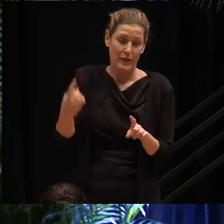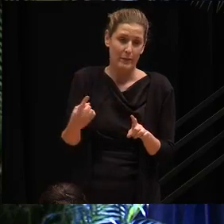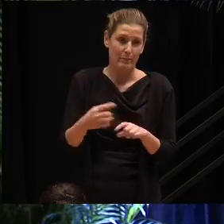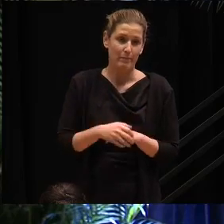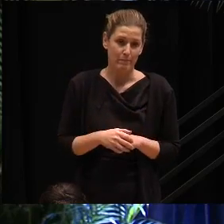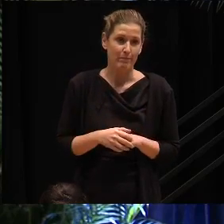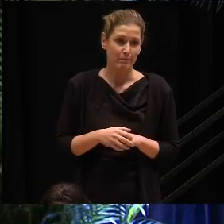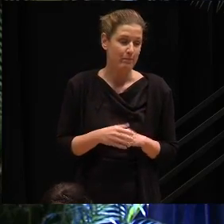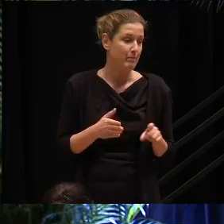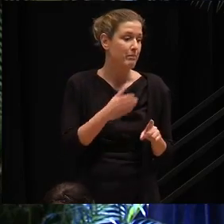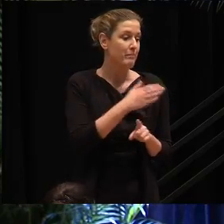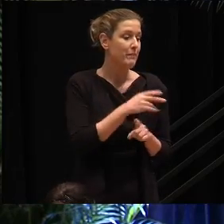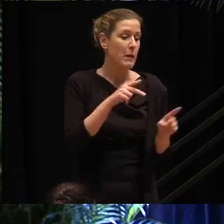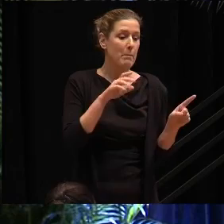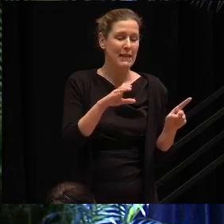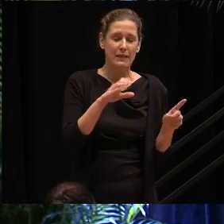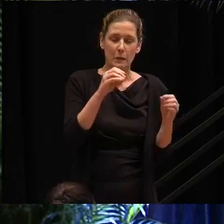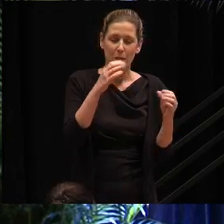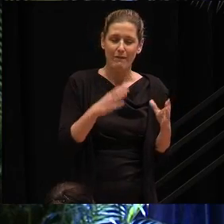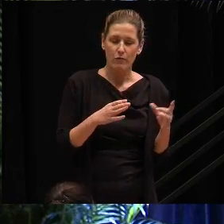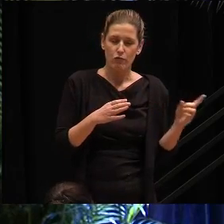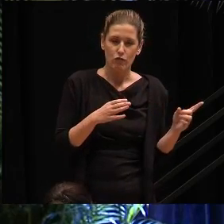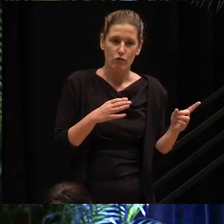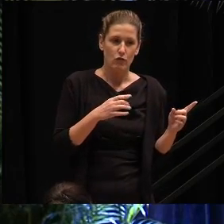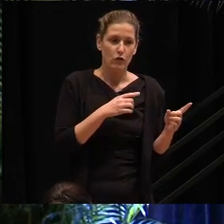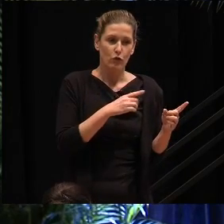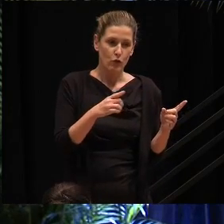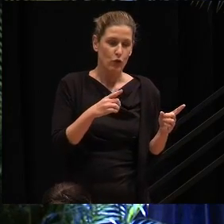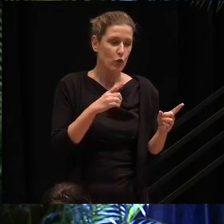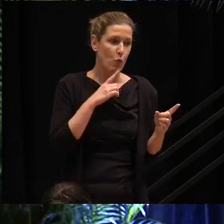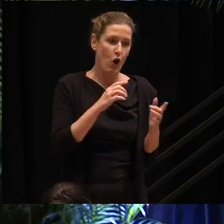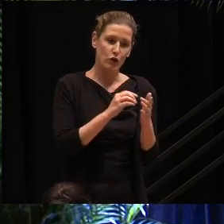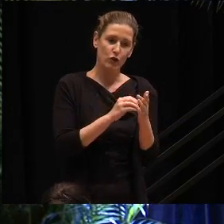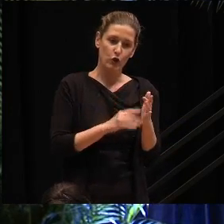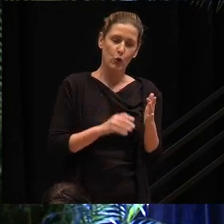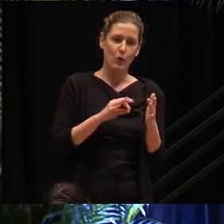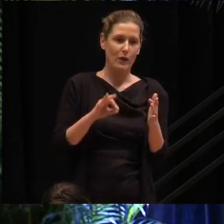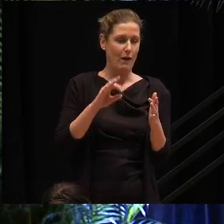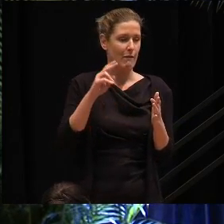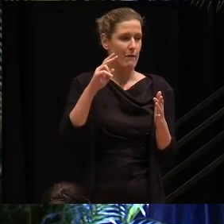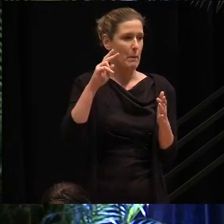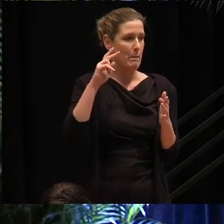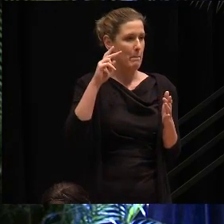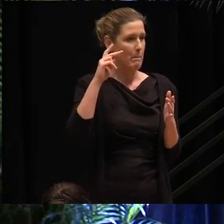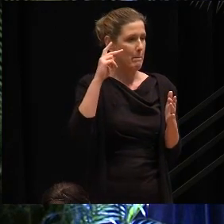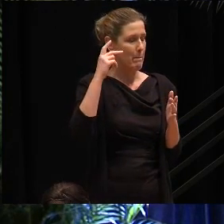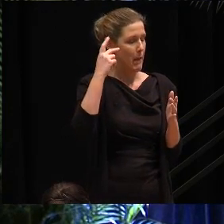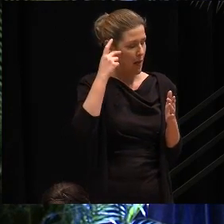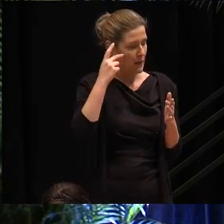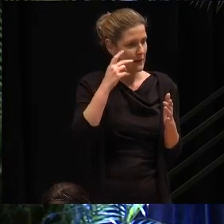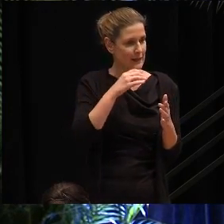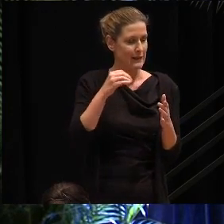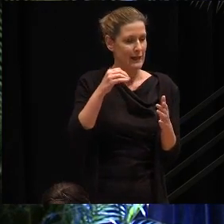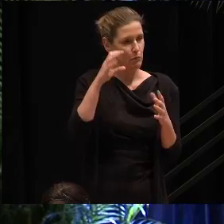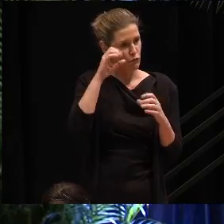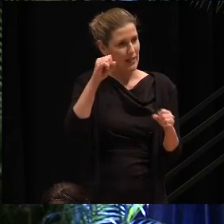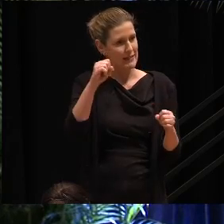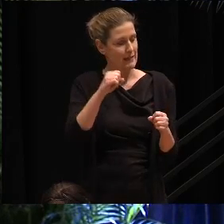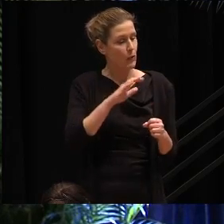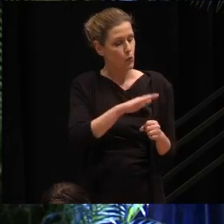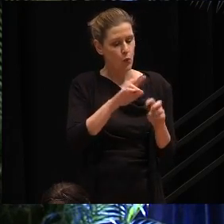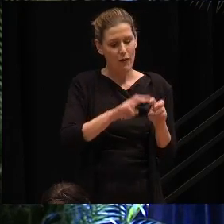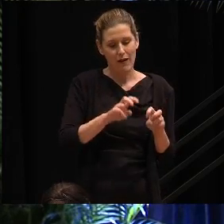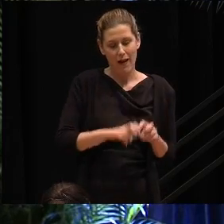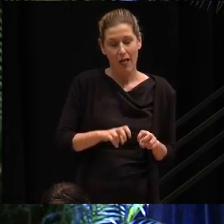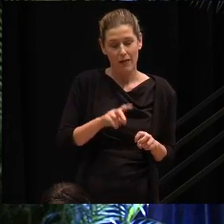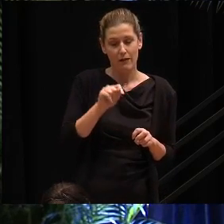Providence College professor Joe Cammarano, you're a student of politics and the presidency. What is your analysis of how